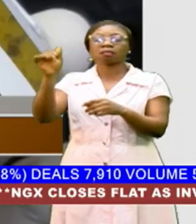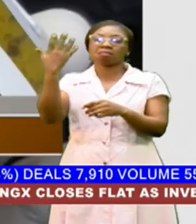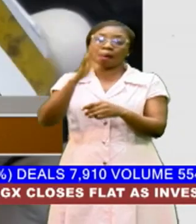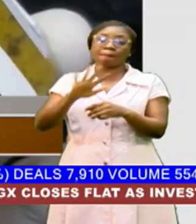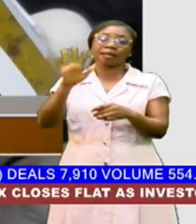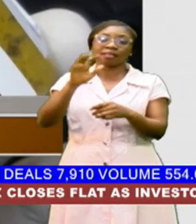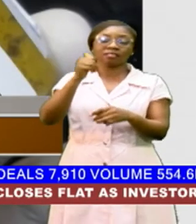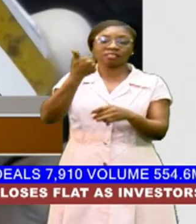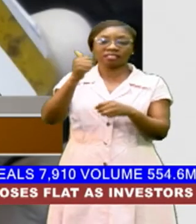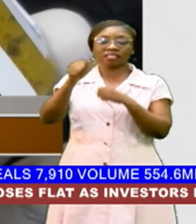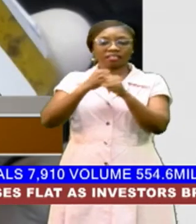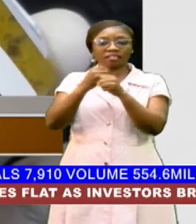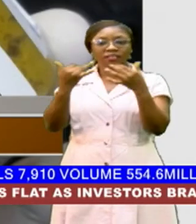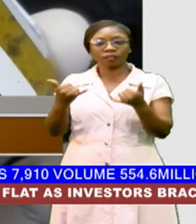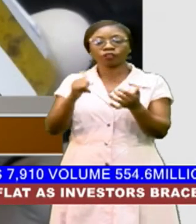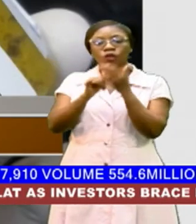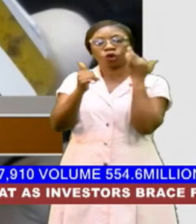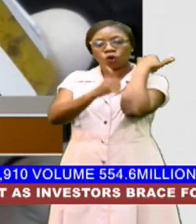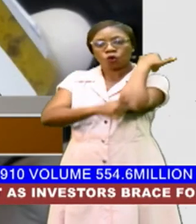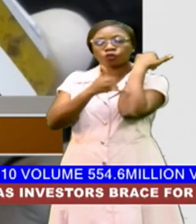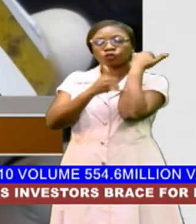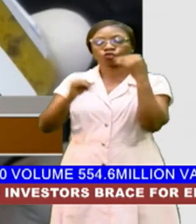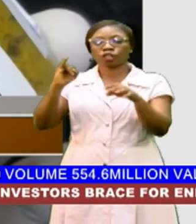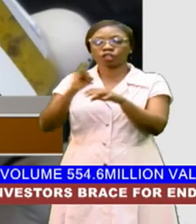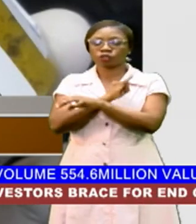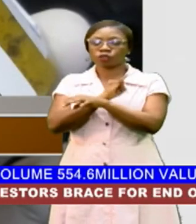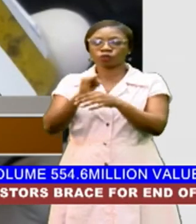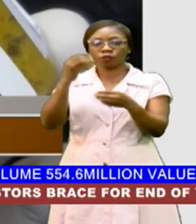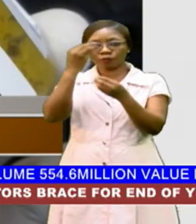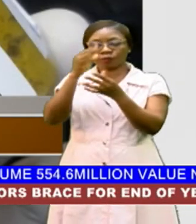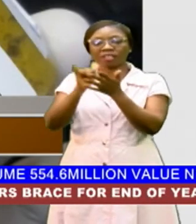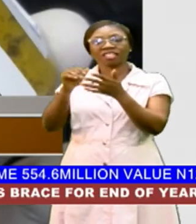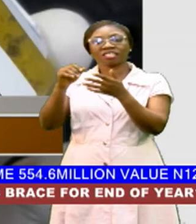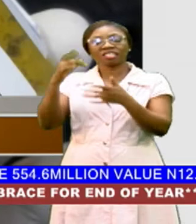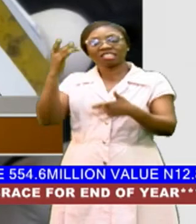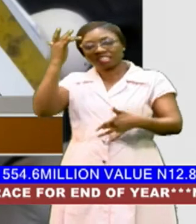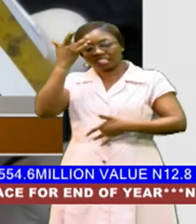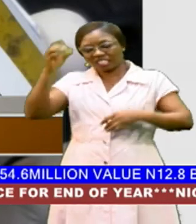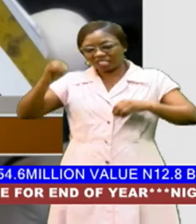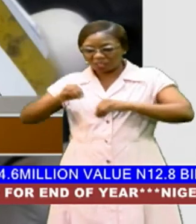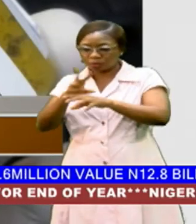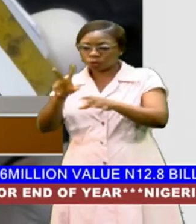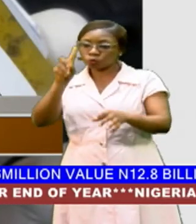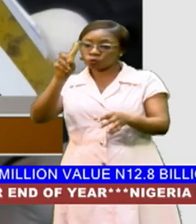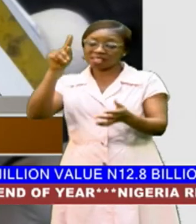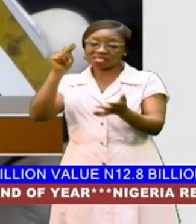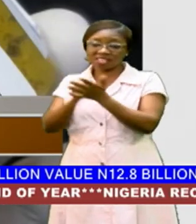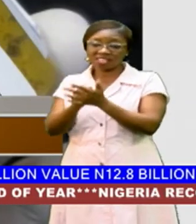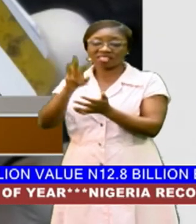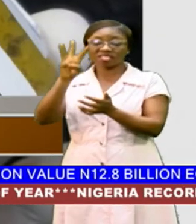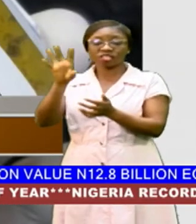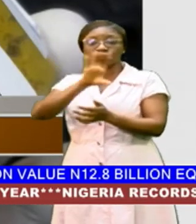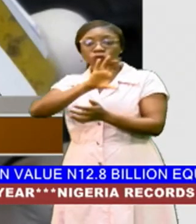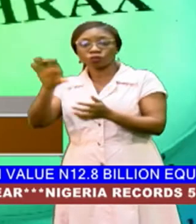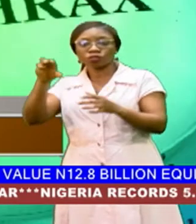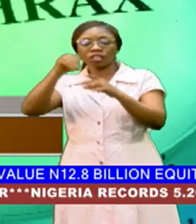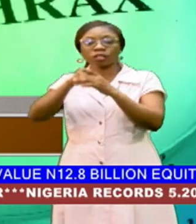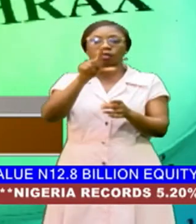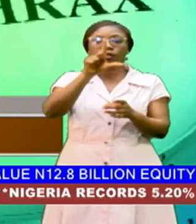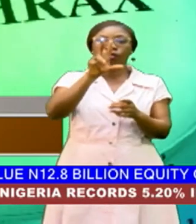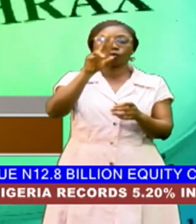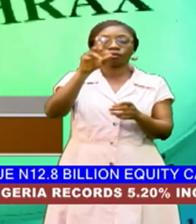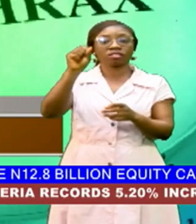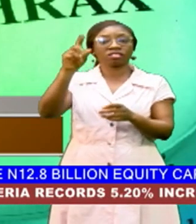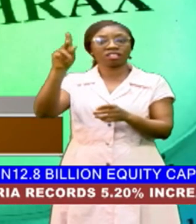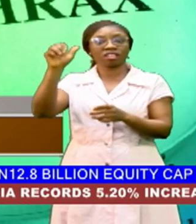National Public Health Institute says the disease has also infected more than 1,600 in Lusaka. Health